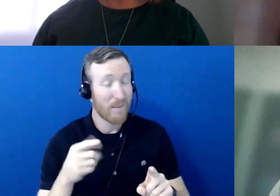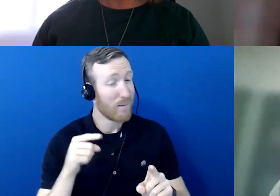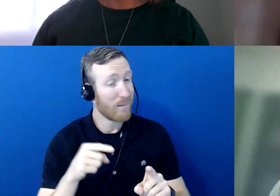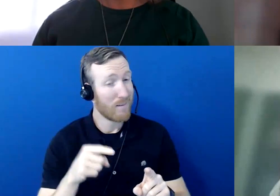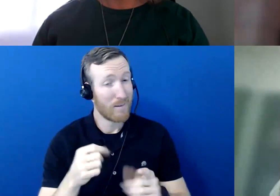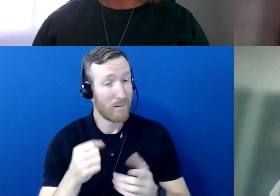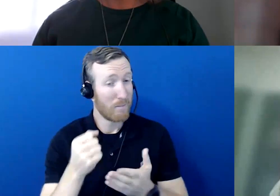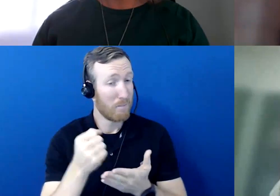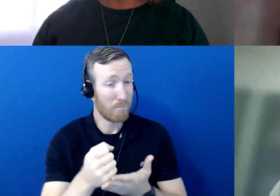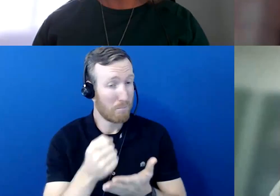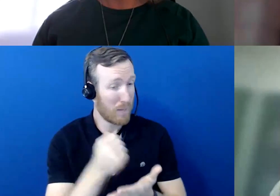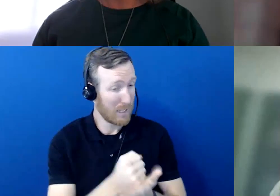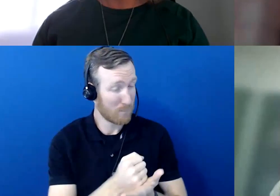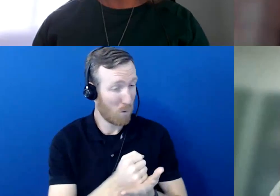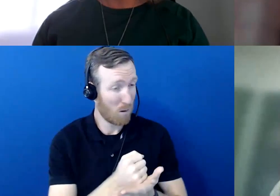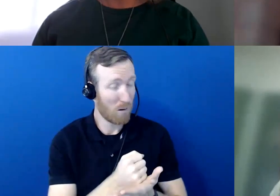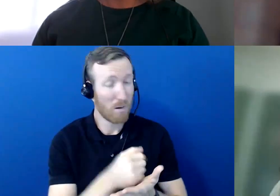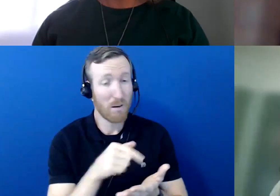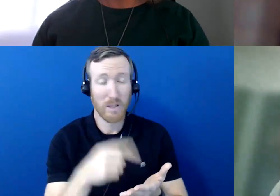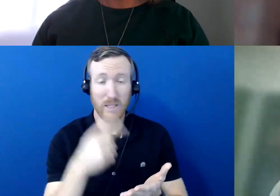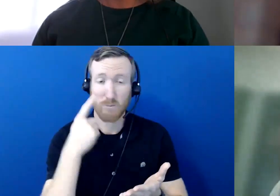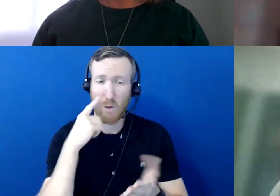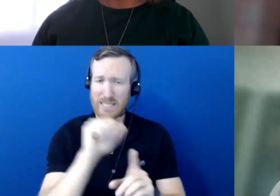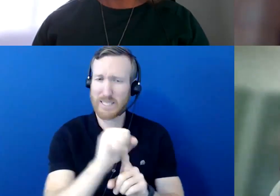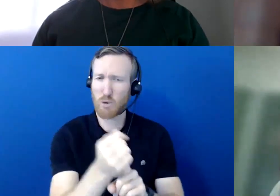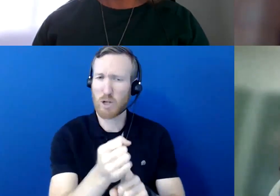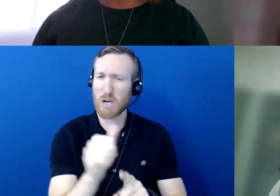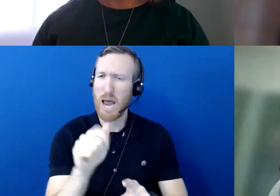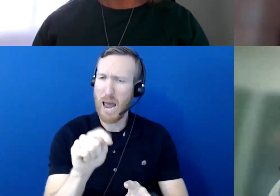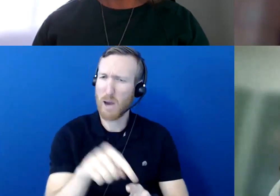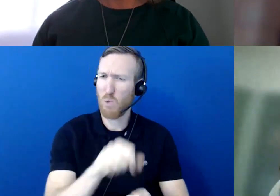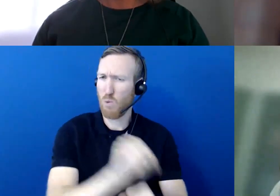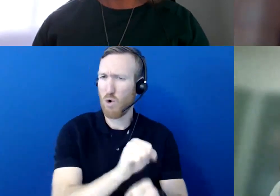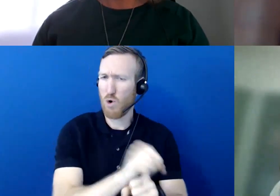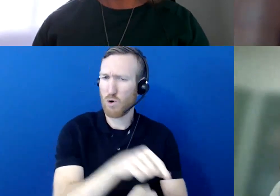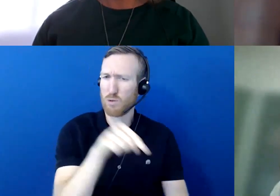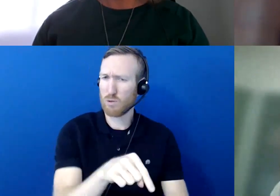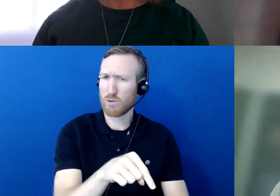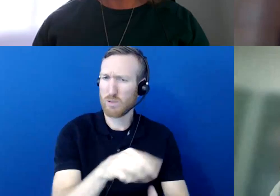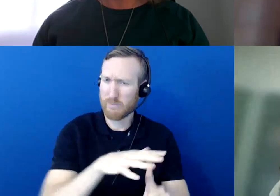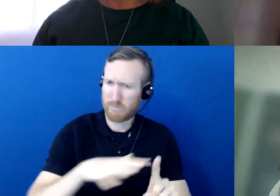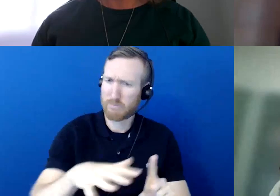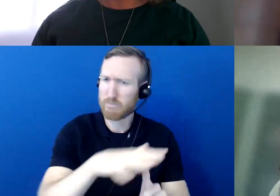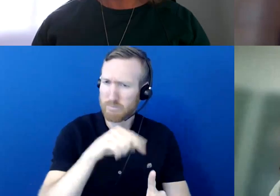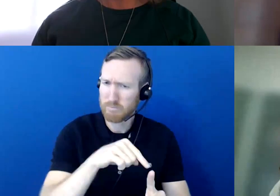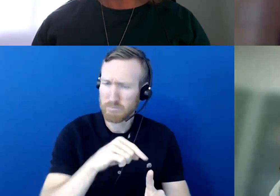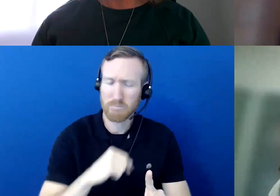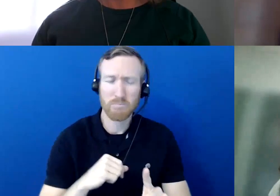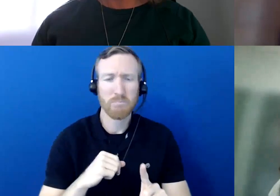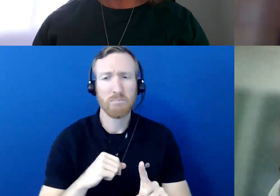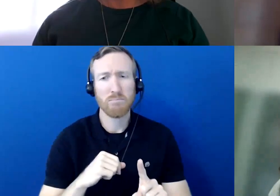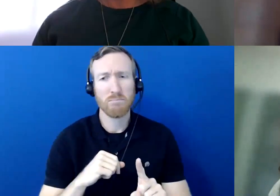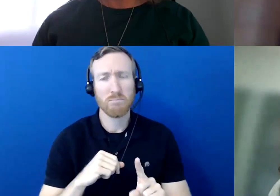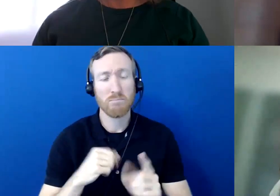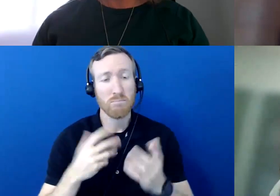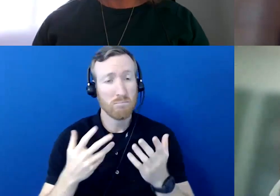about the situation at work. So whether it's I have to